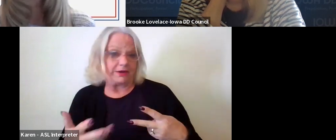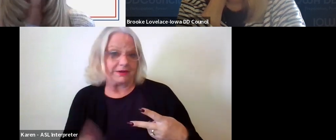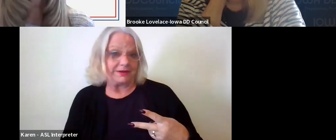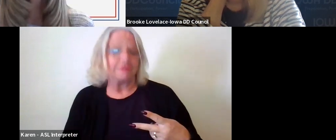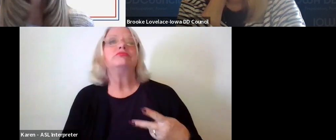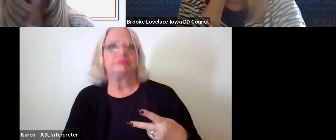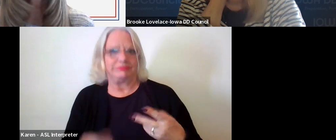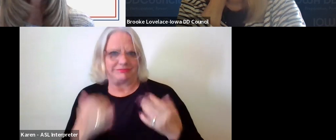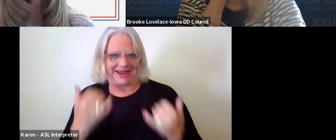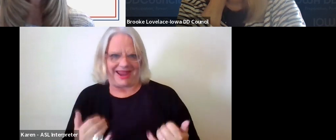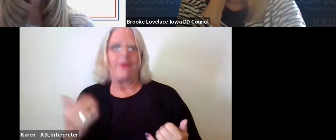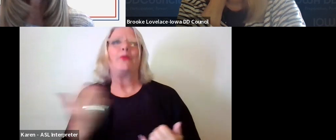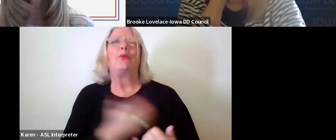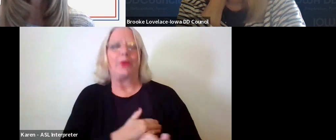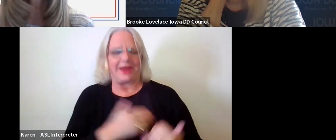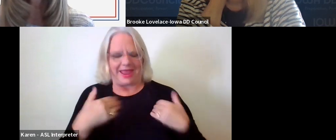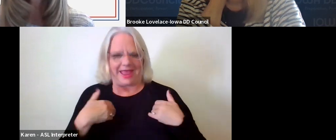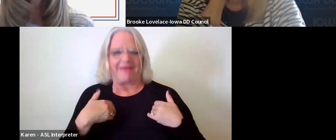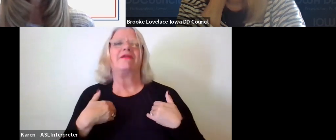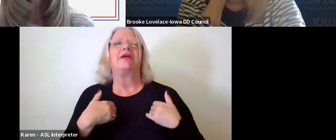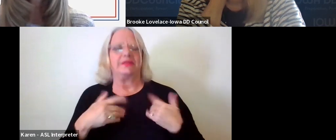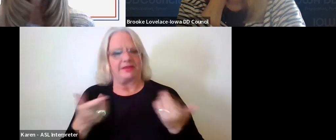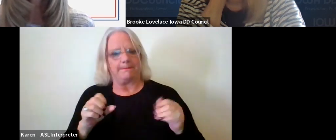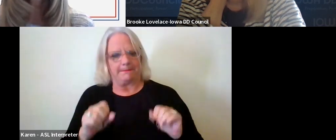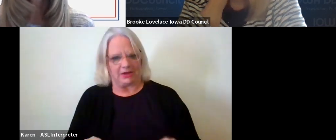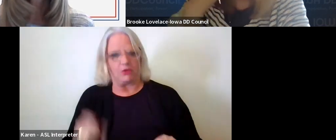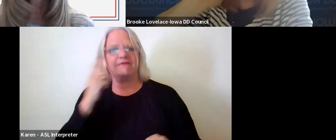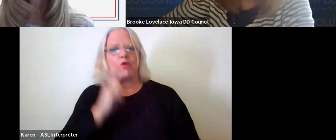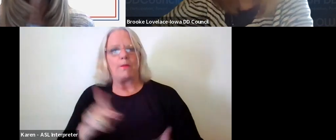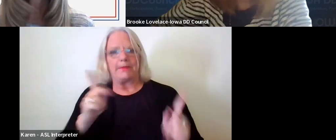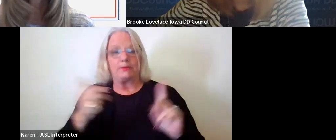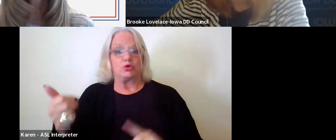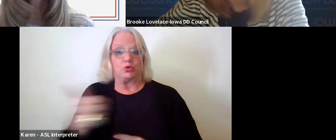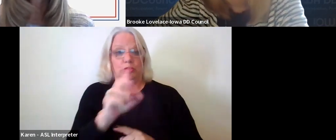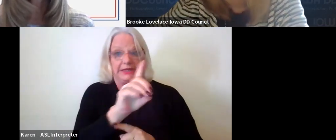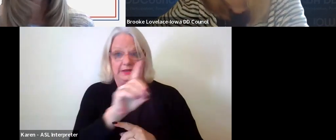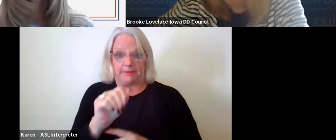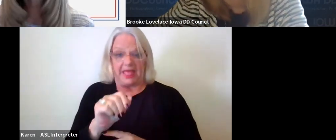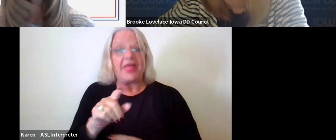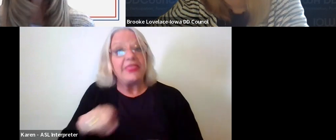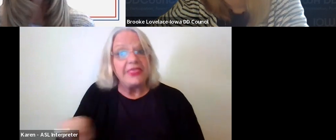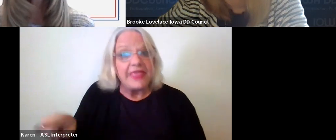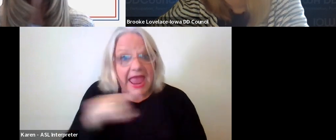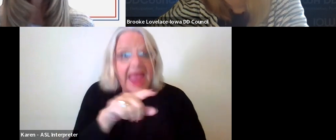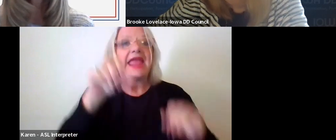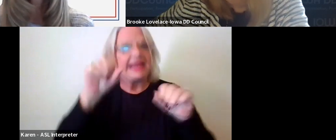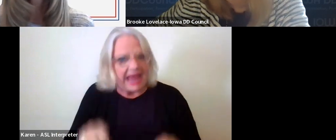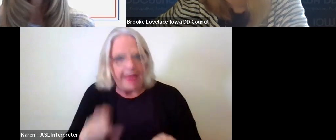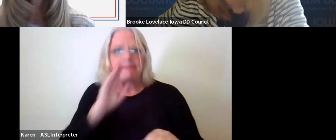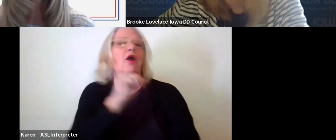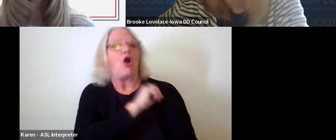have the ability for disability entities to serve as authorized individuals. This is a